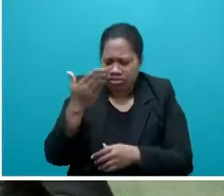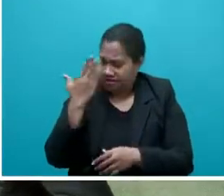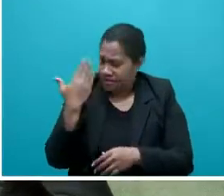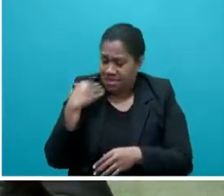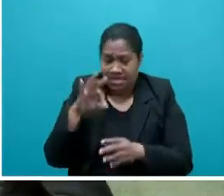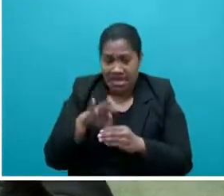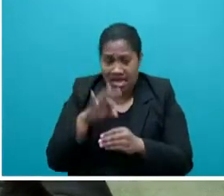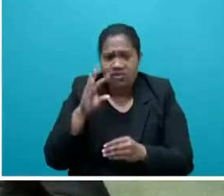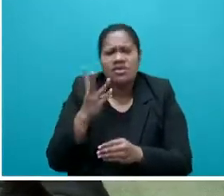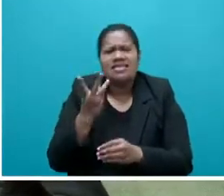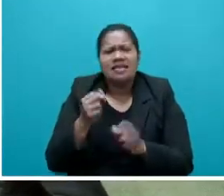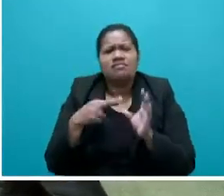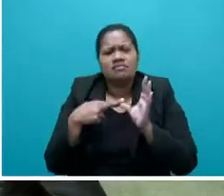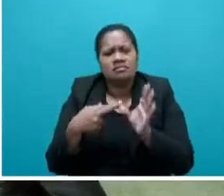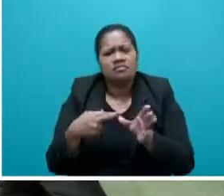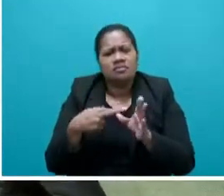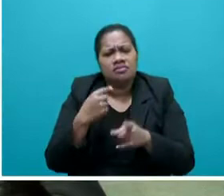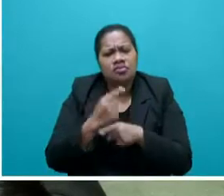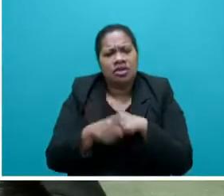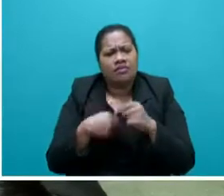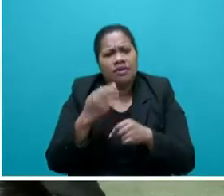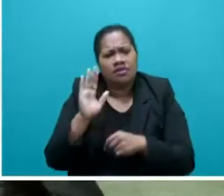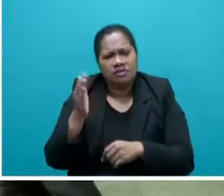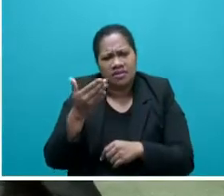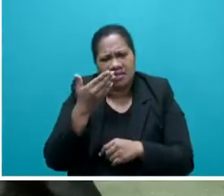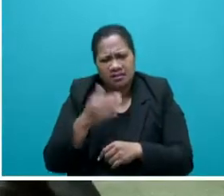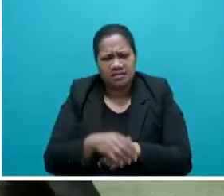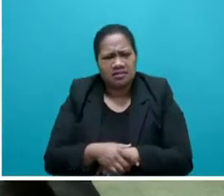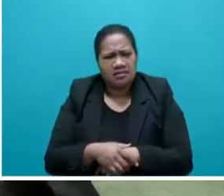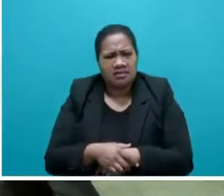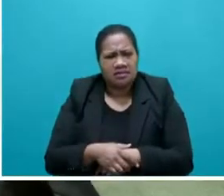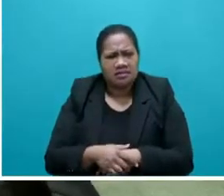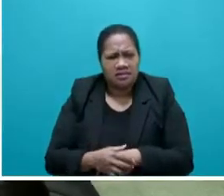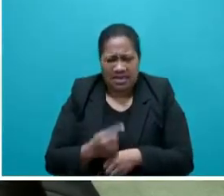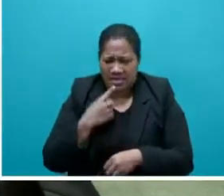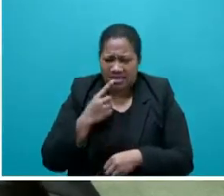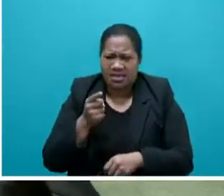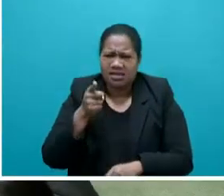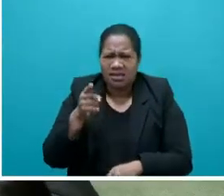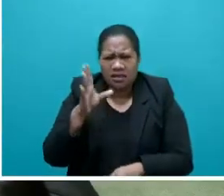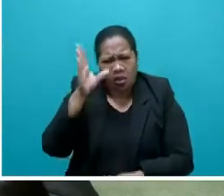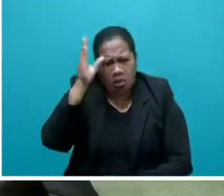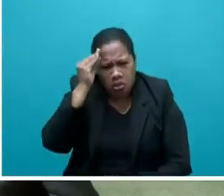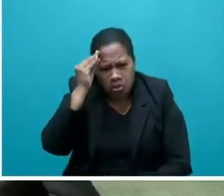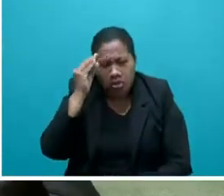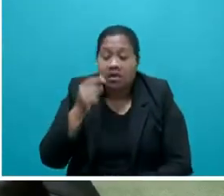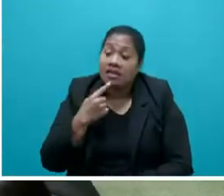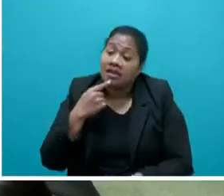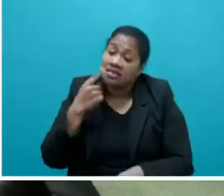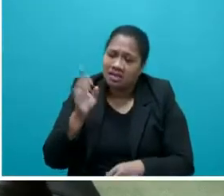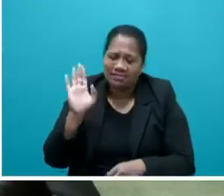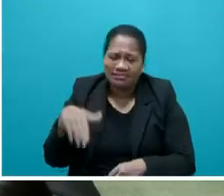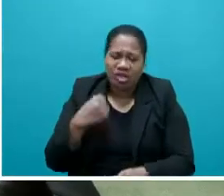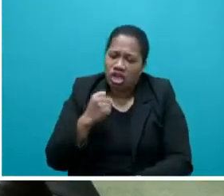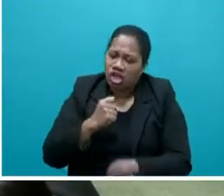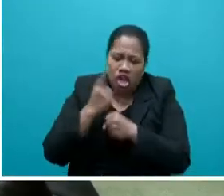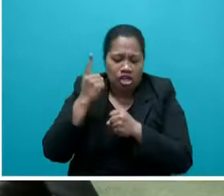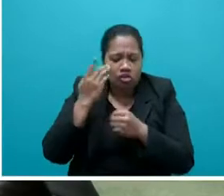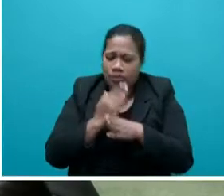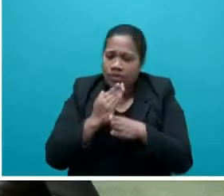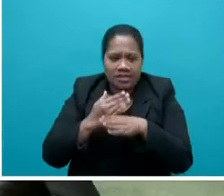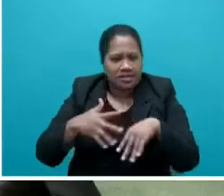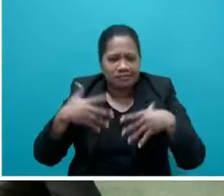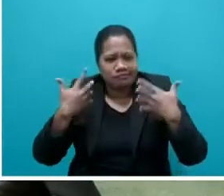somewhat despondent about the results, saying with such a narrow margin. And I said to them, God works in mysterious ways. Yes. God works